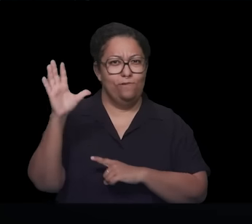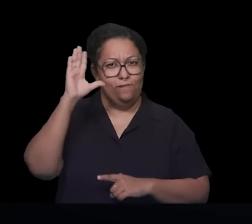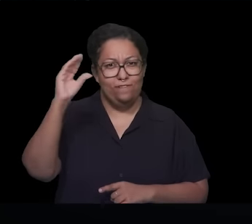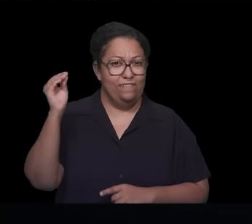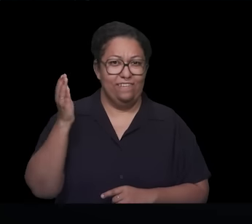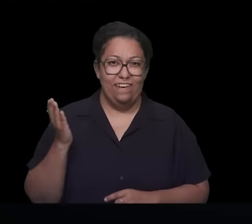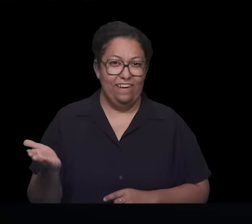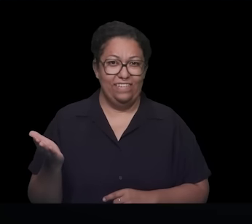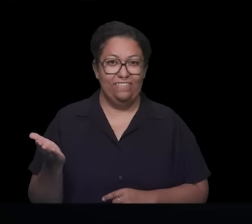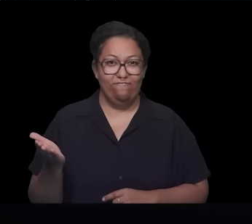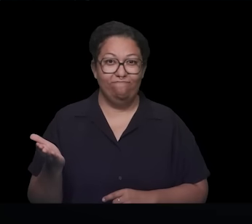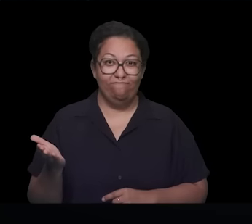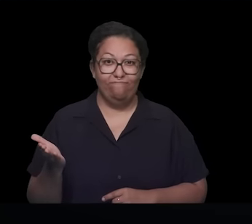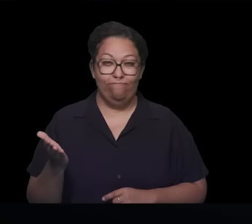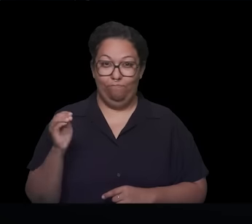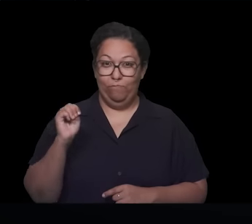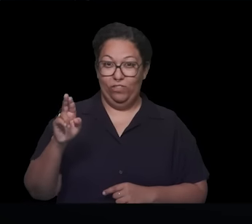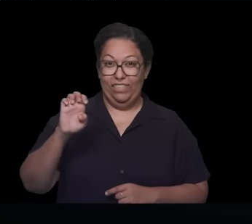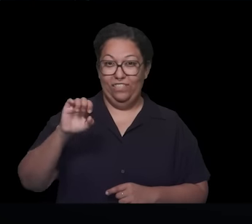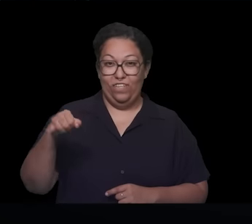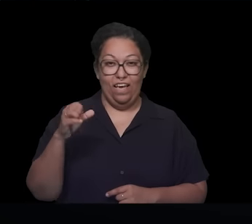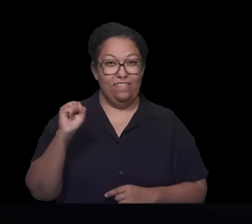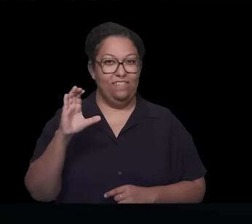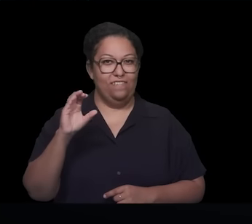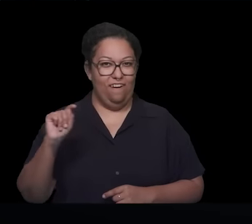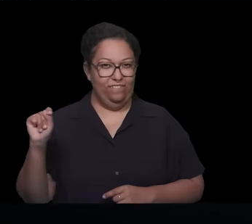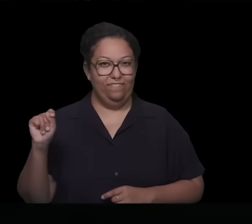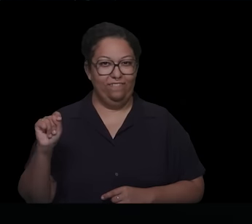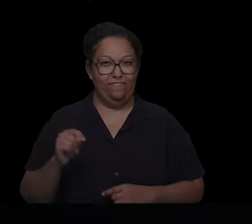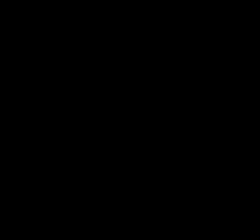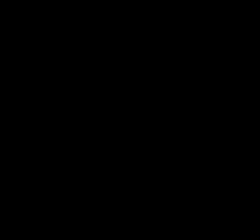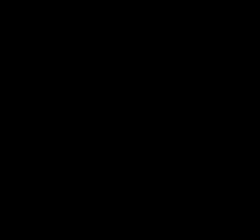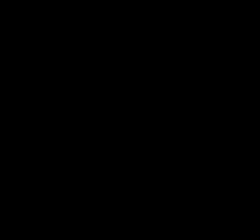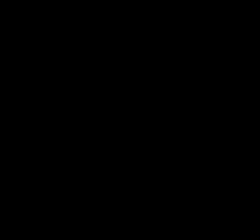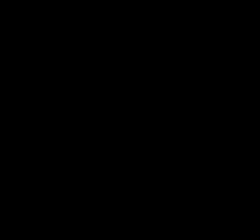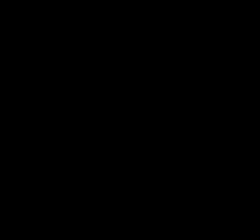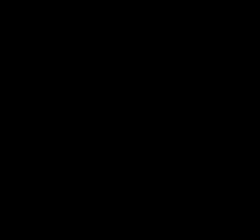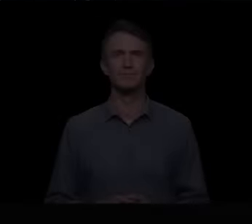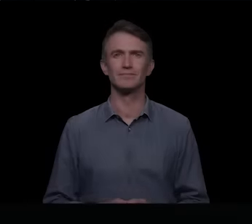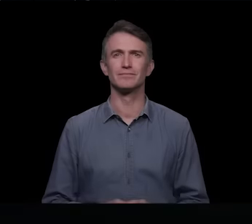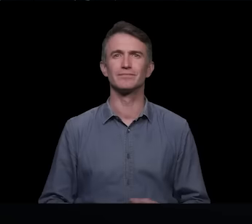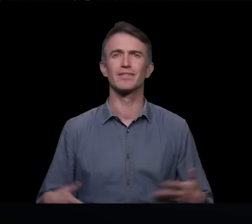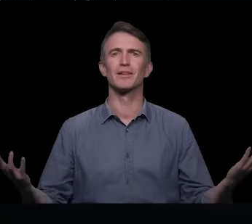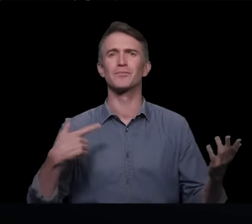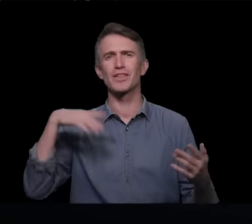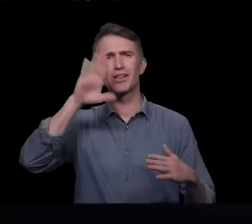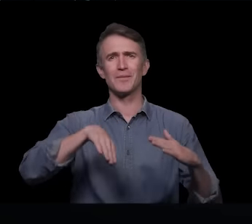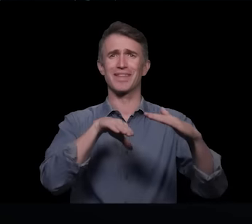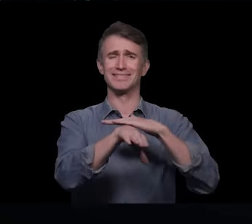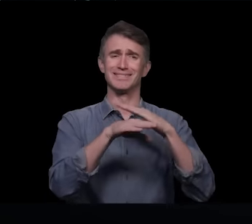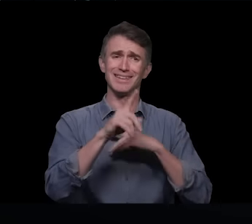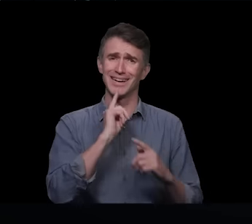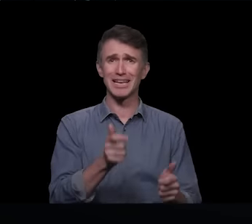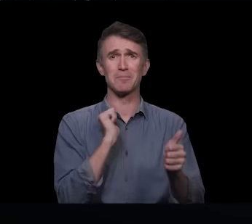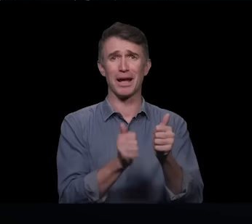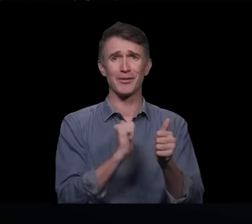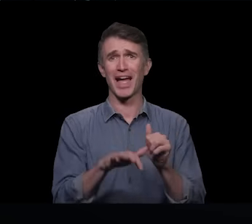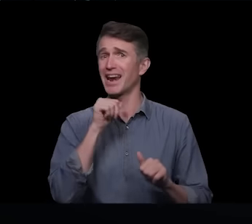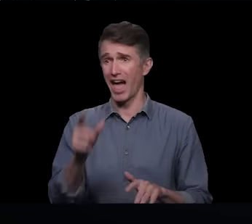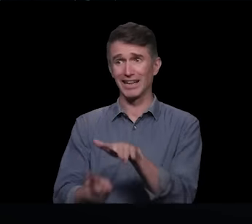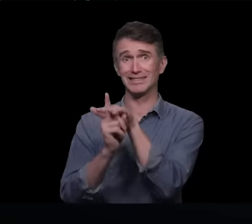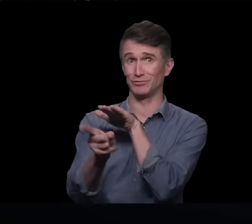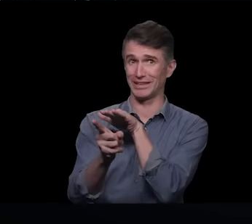all-around popular guy, Mr. E.J. Scott. Wears a cap, glasses, and beard. We all know that accessibility is a marathon, not